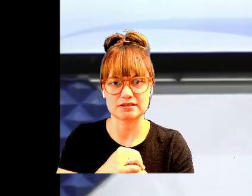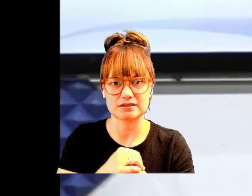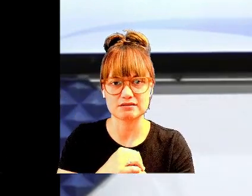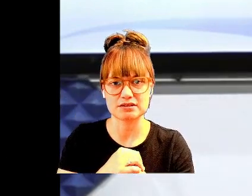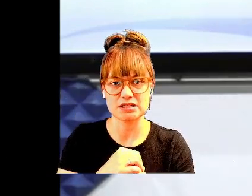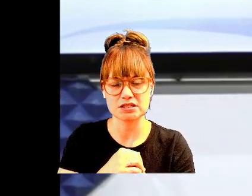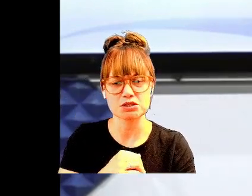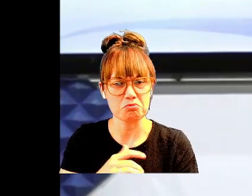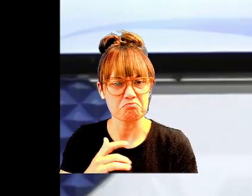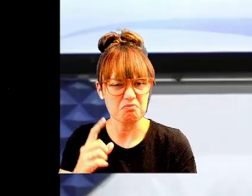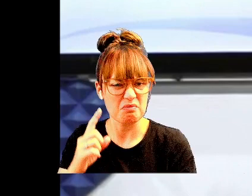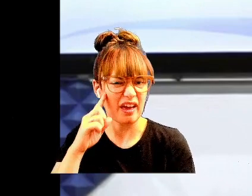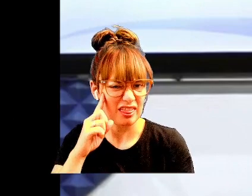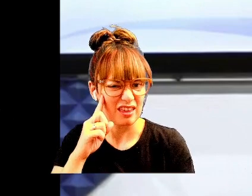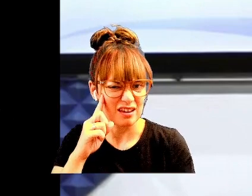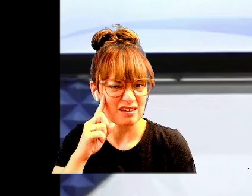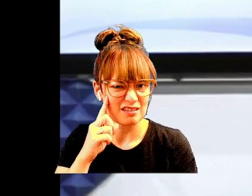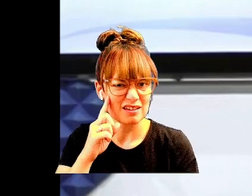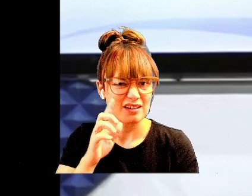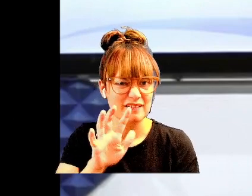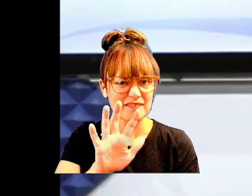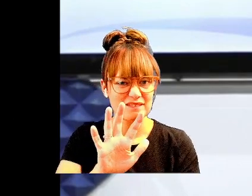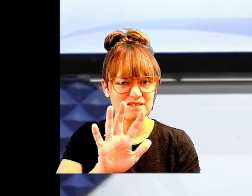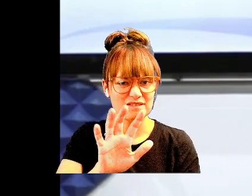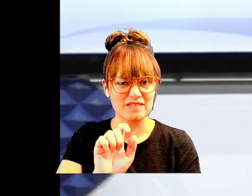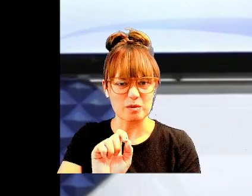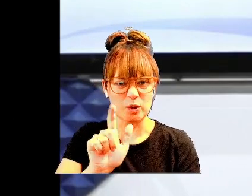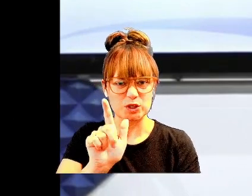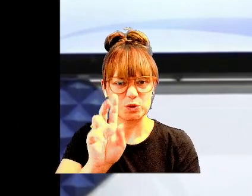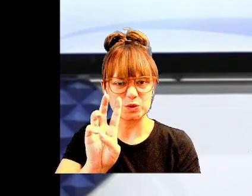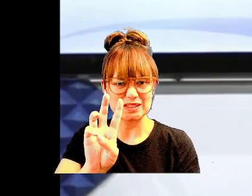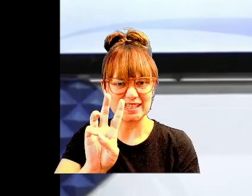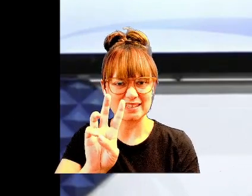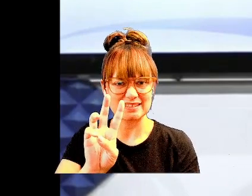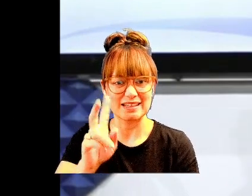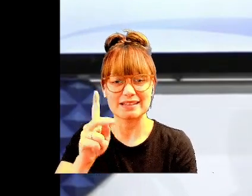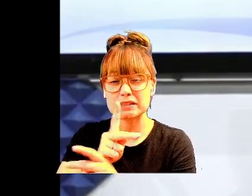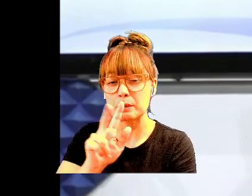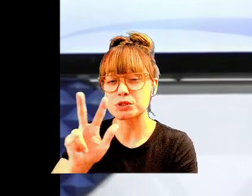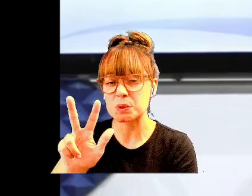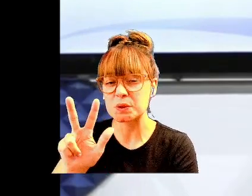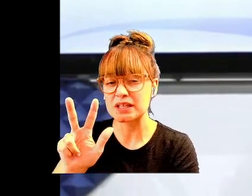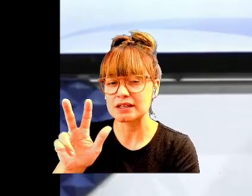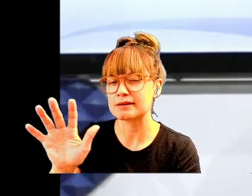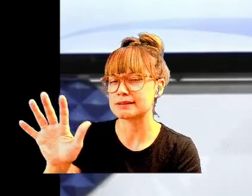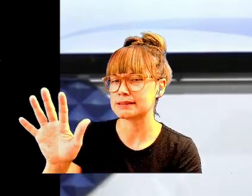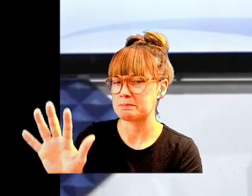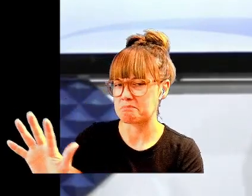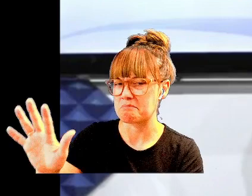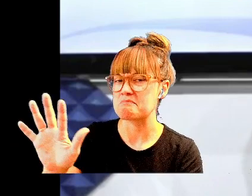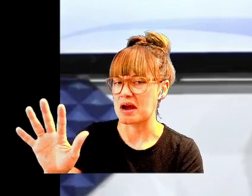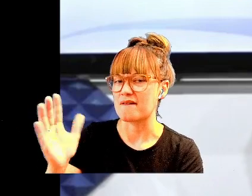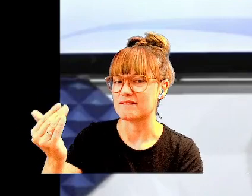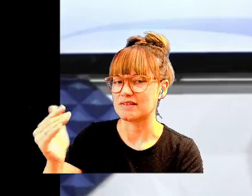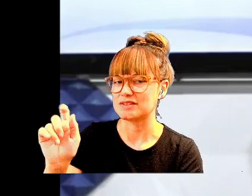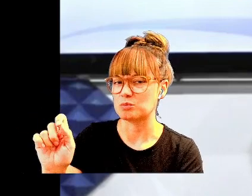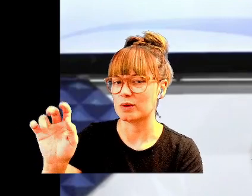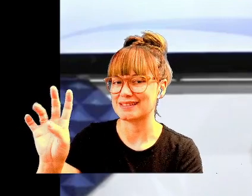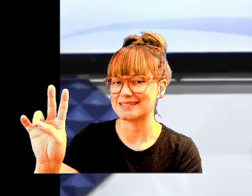go into 15.78 3 times. Let's check it out and see if that's correct.